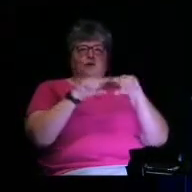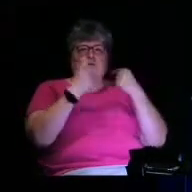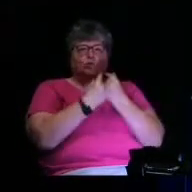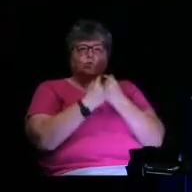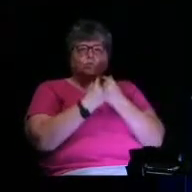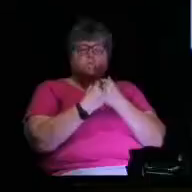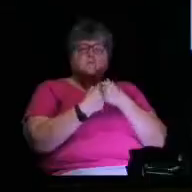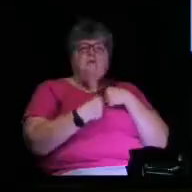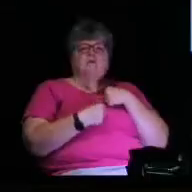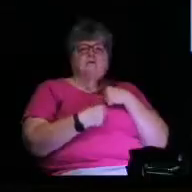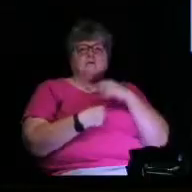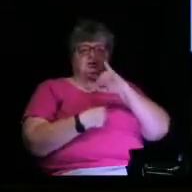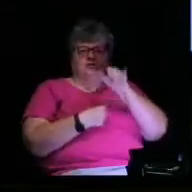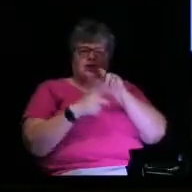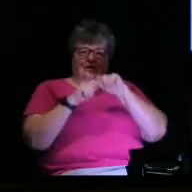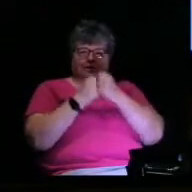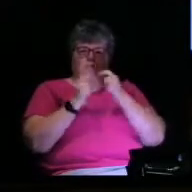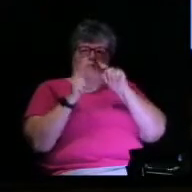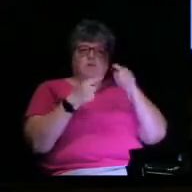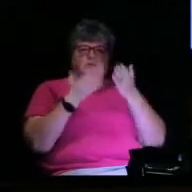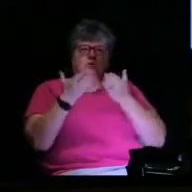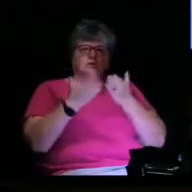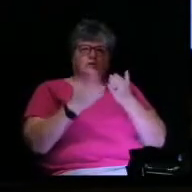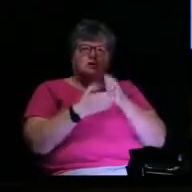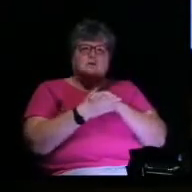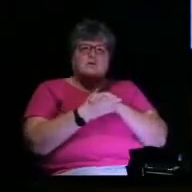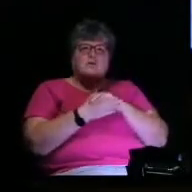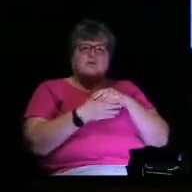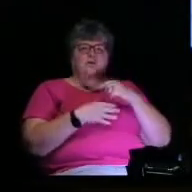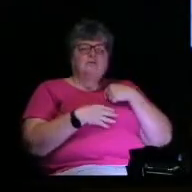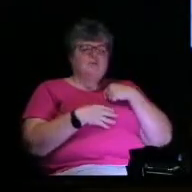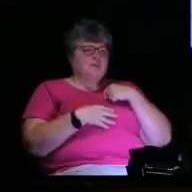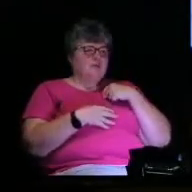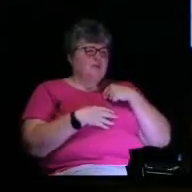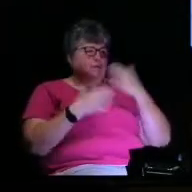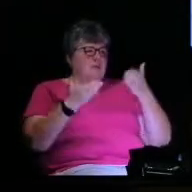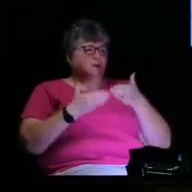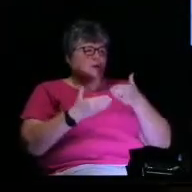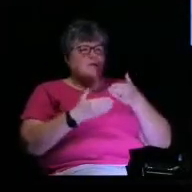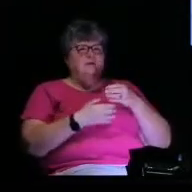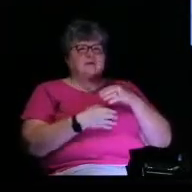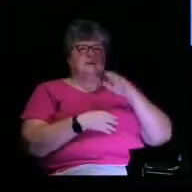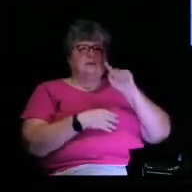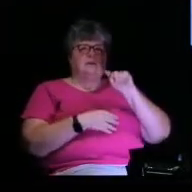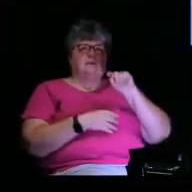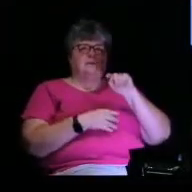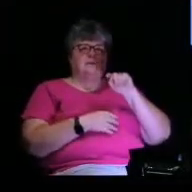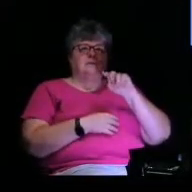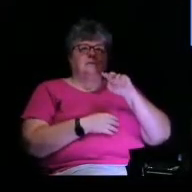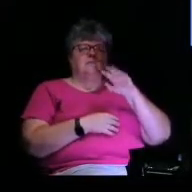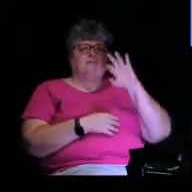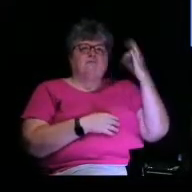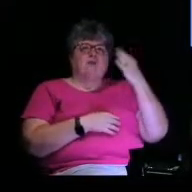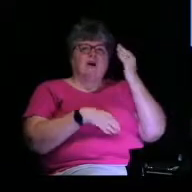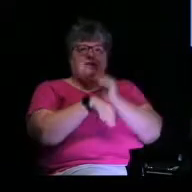Monday Night Crew, these are all J-teamers here that went and served, and this is Brother Doug. I'll introduce you to him in a second. This is the team. The next team is the team that went Friday